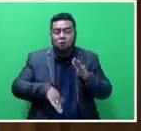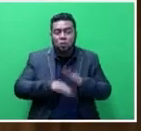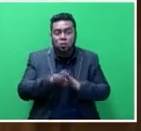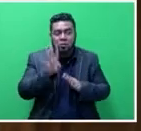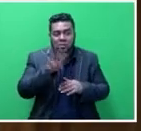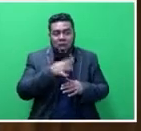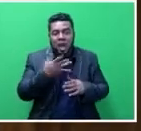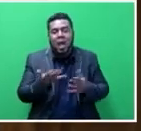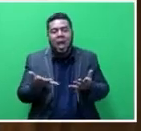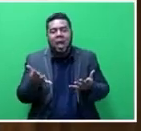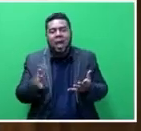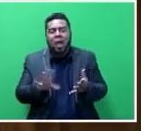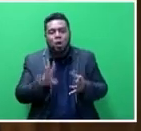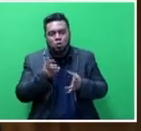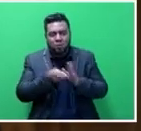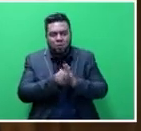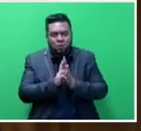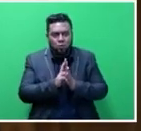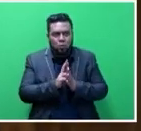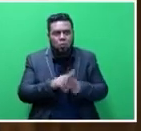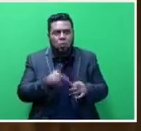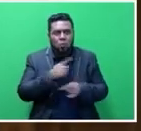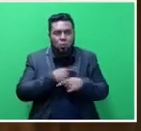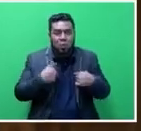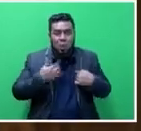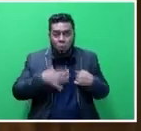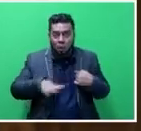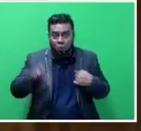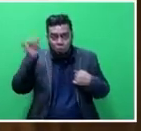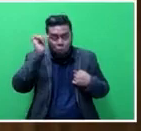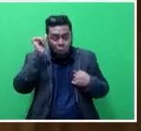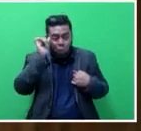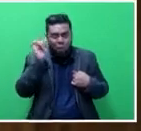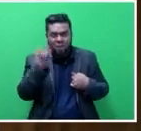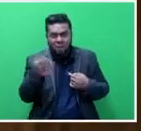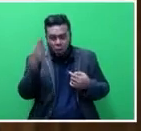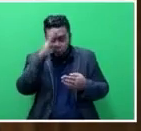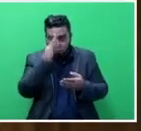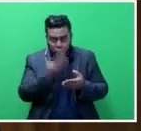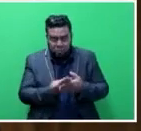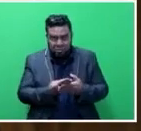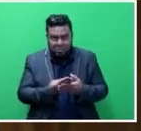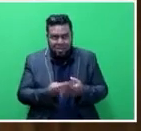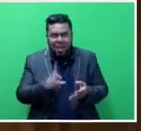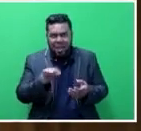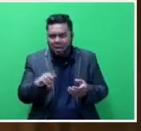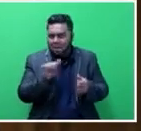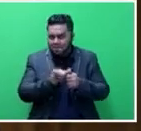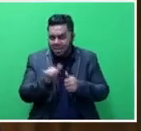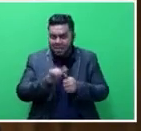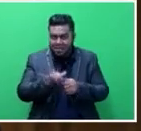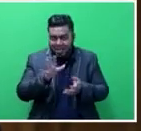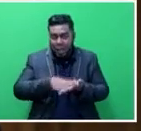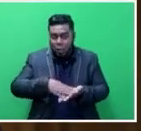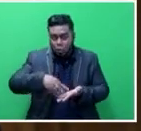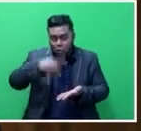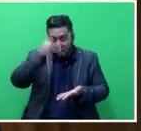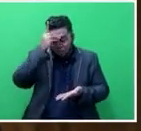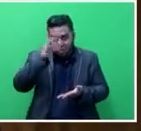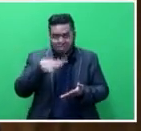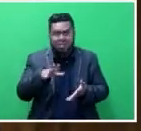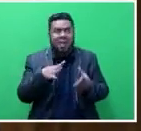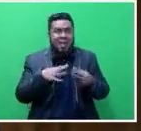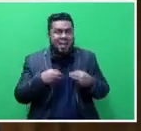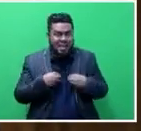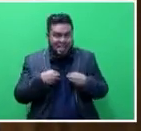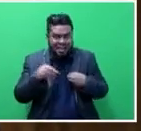of our education system. We want to know if our students are getting the best education they need